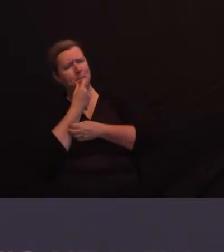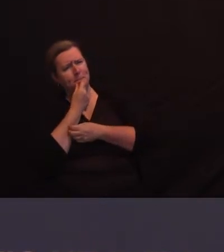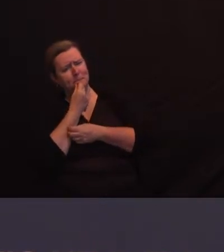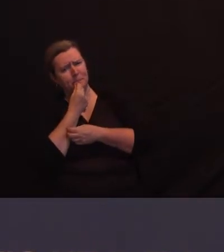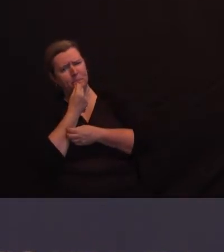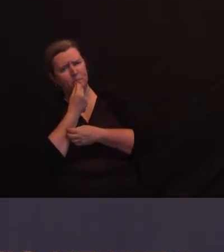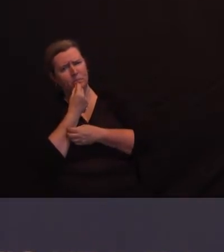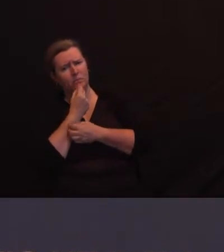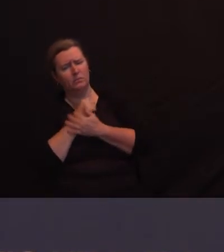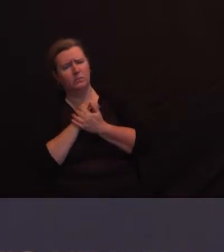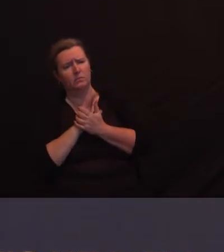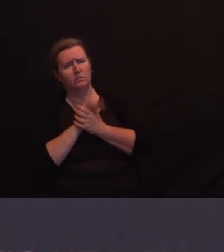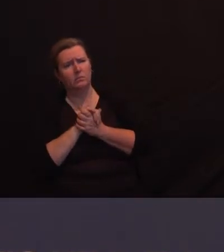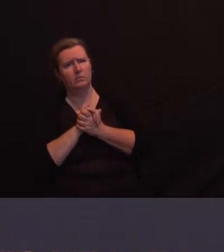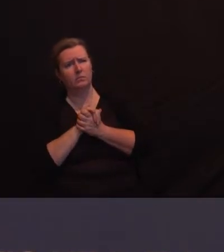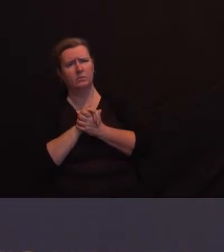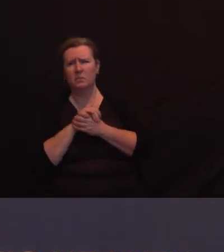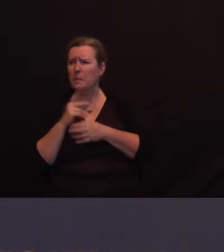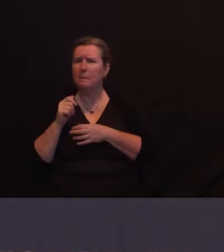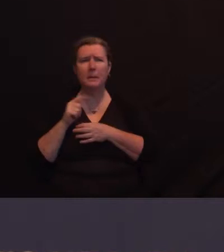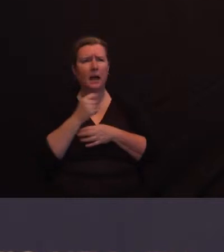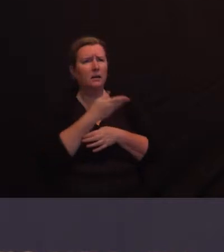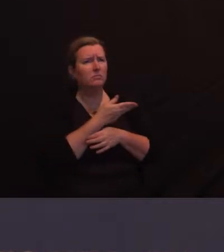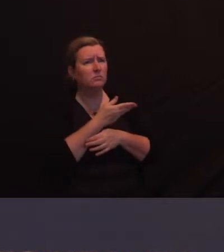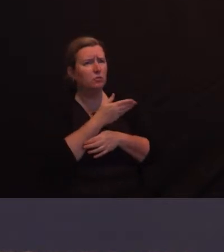Pat, does your mother know that you kick your dog?